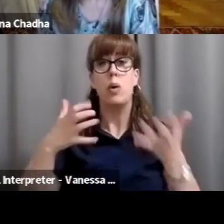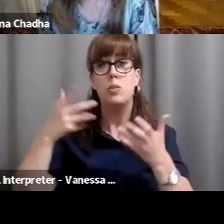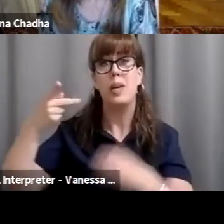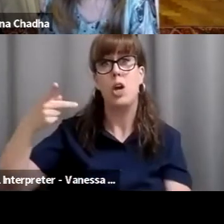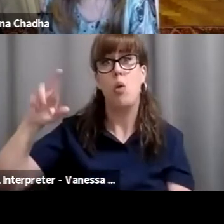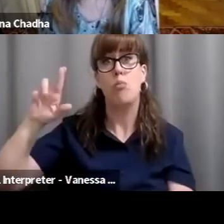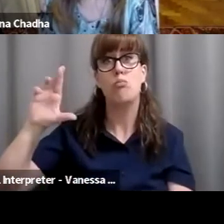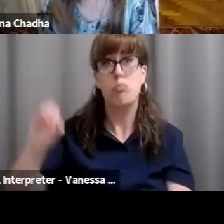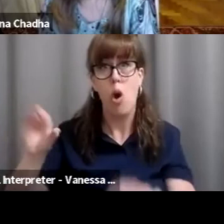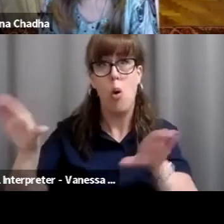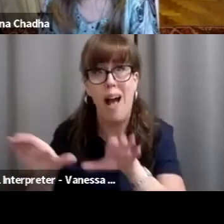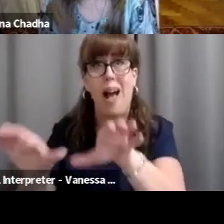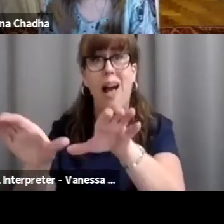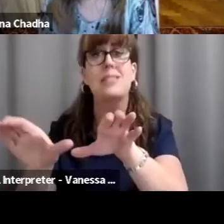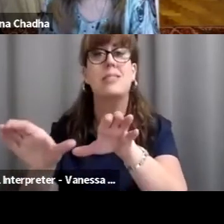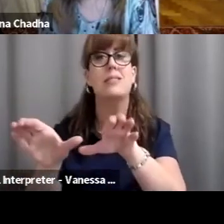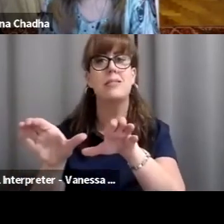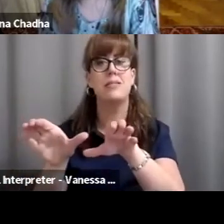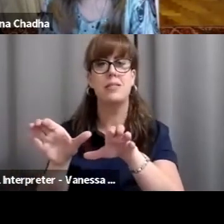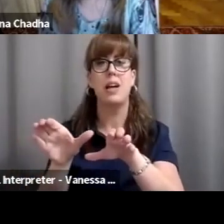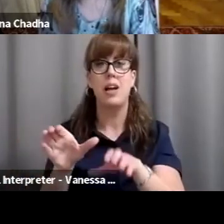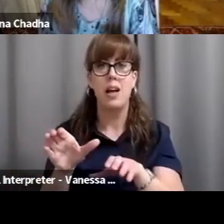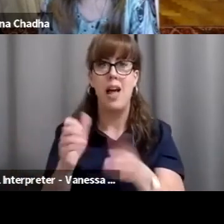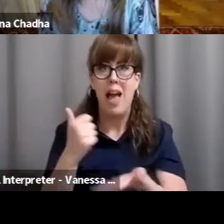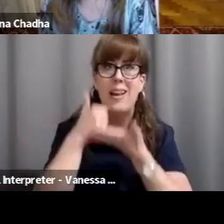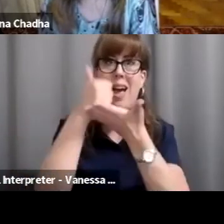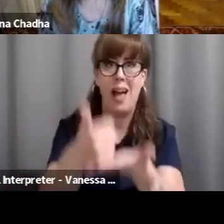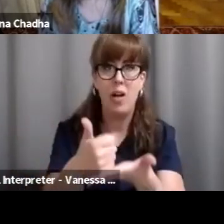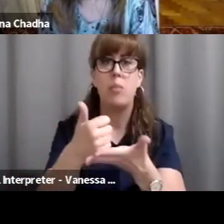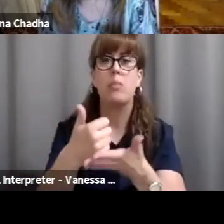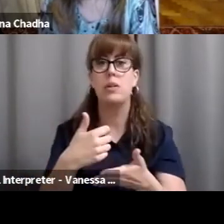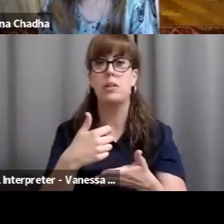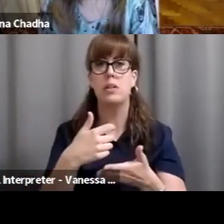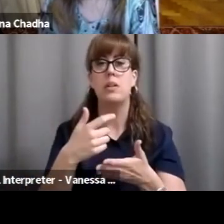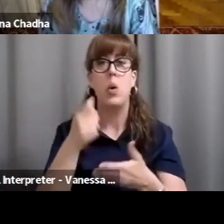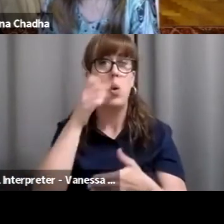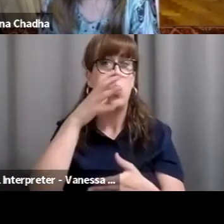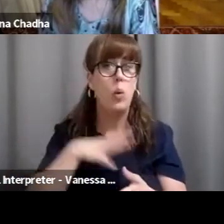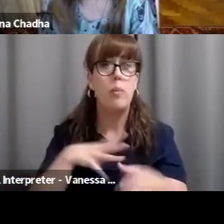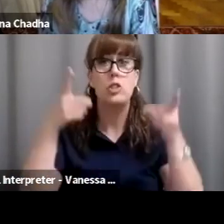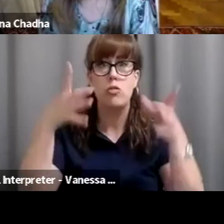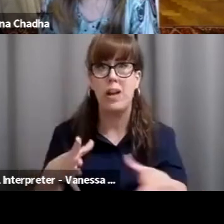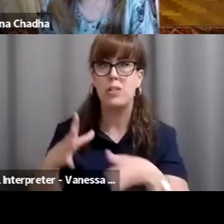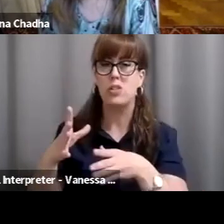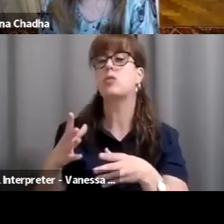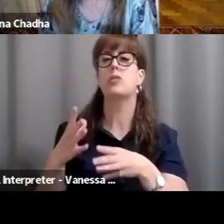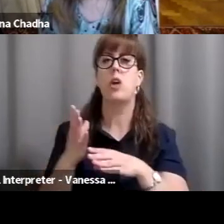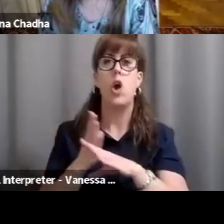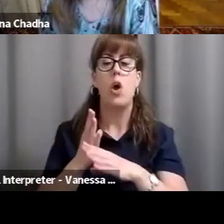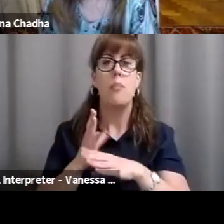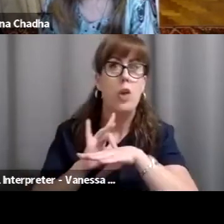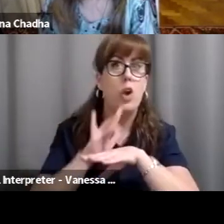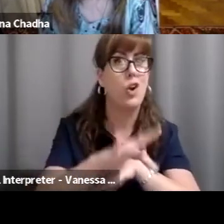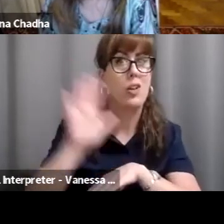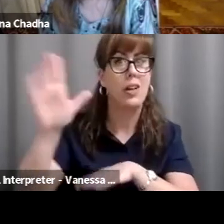cycle and mentor, support women directors early in their careers, so that eventually they